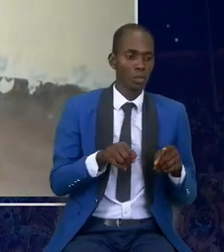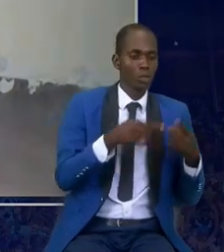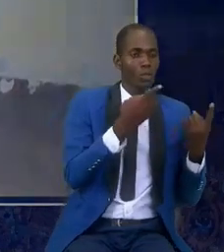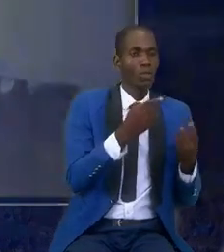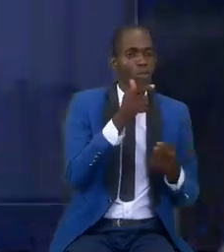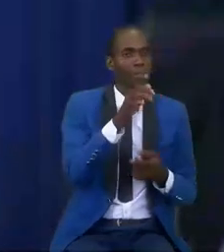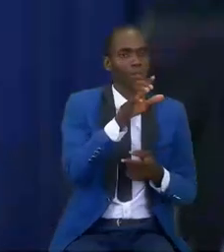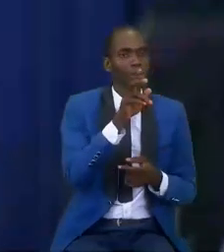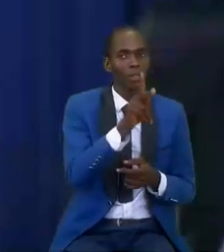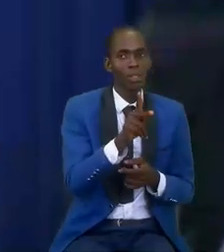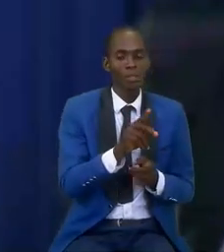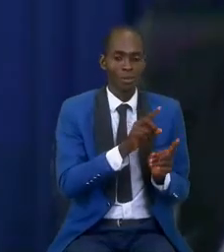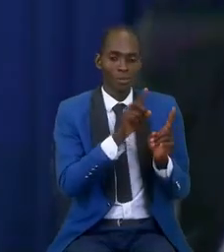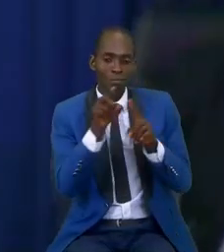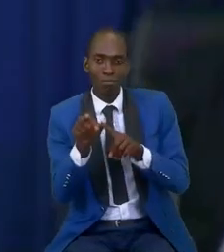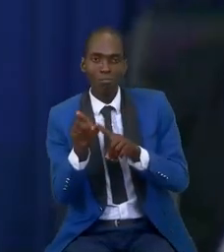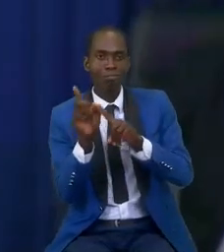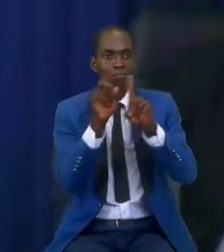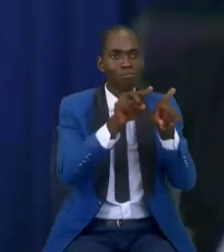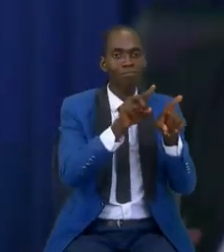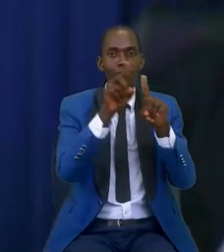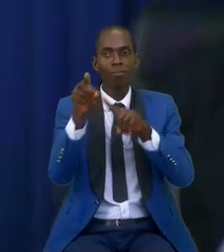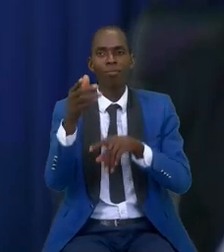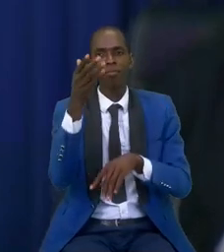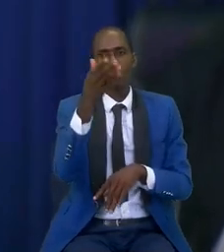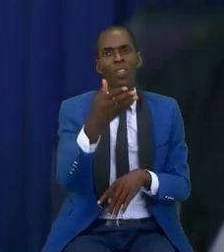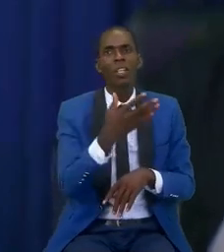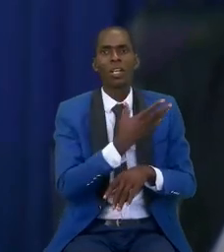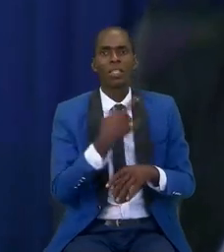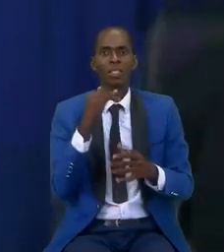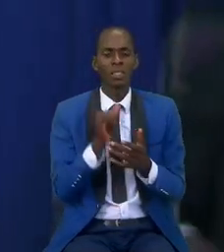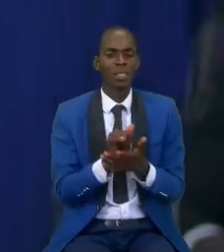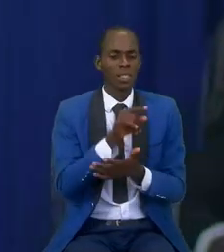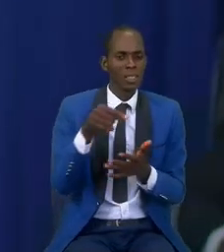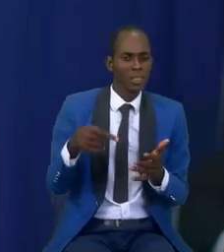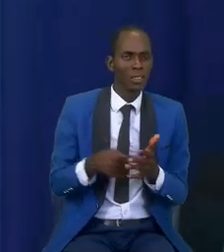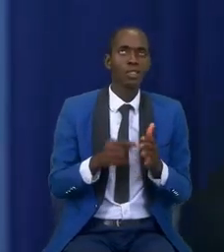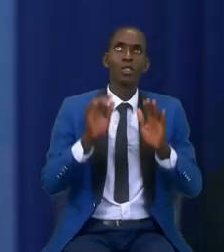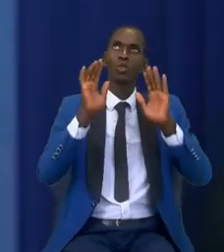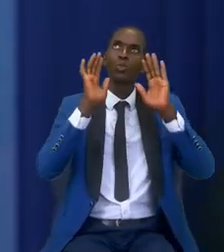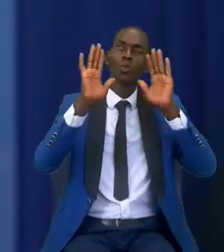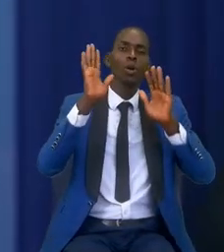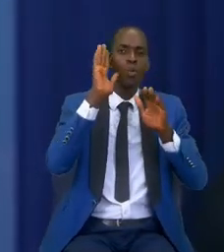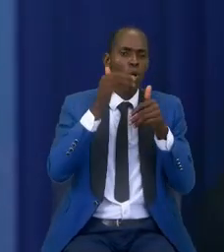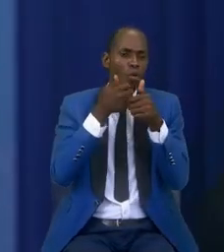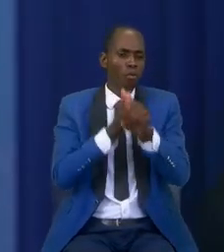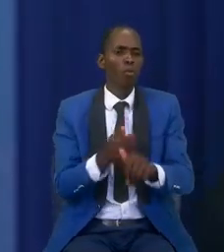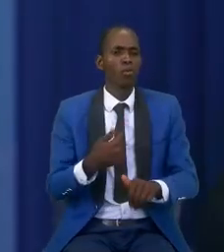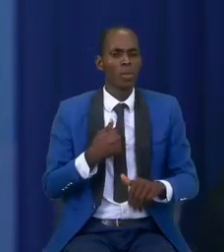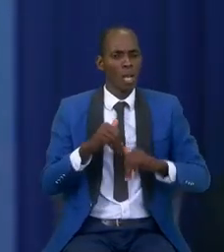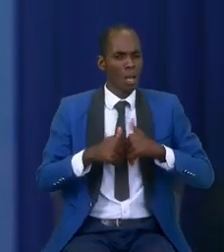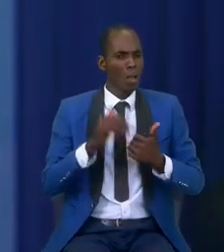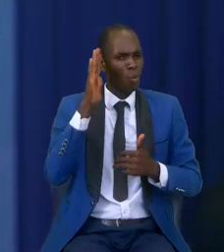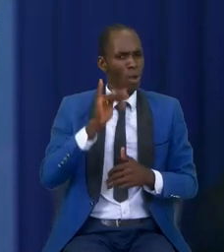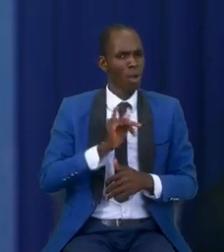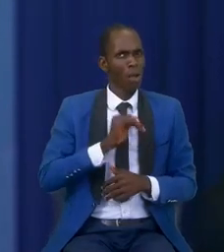these signs shall follow me how do I understand that as my shadow follows me and